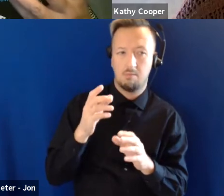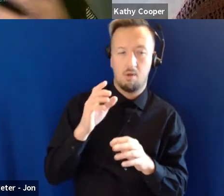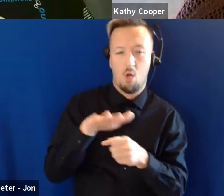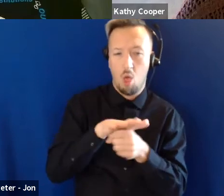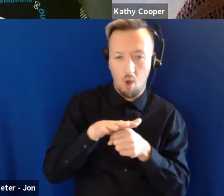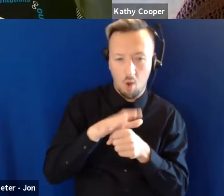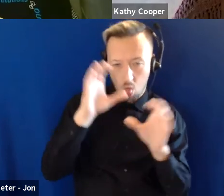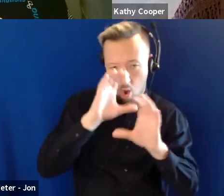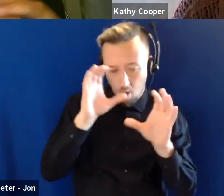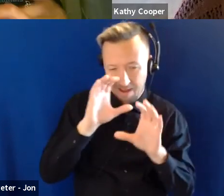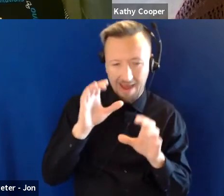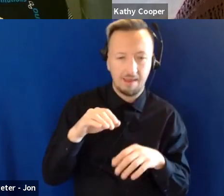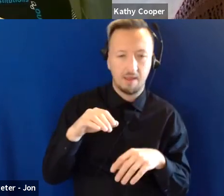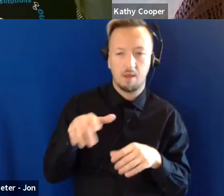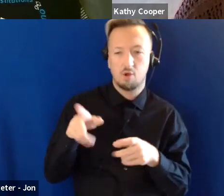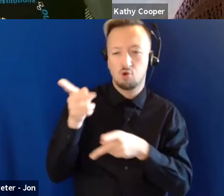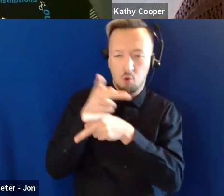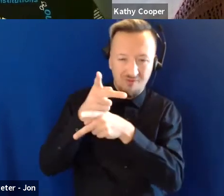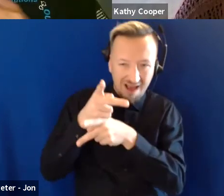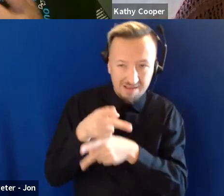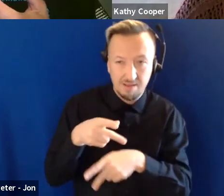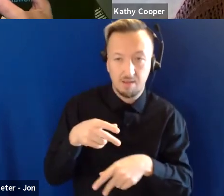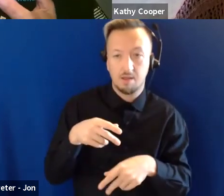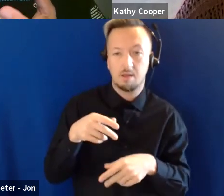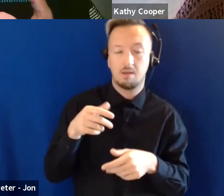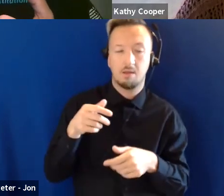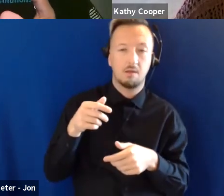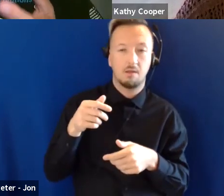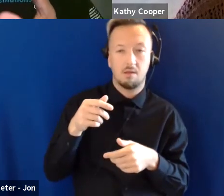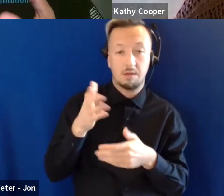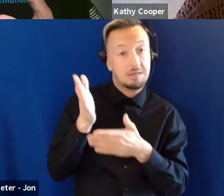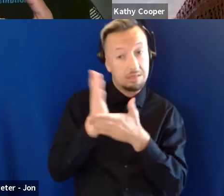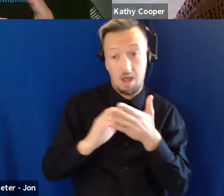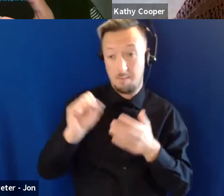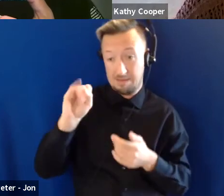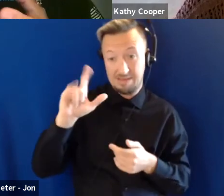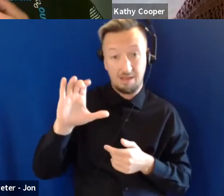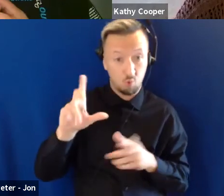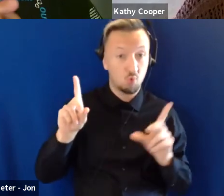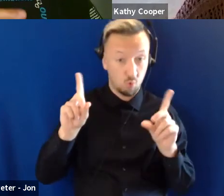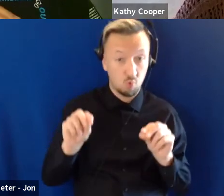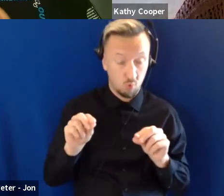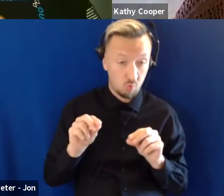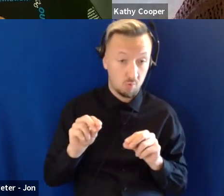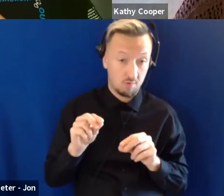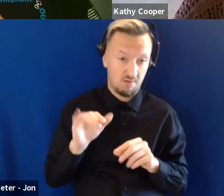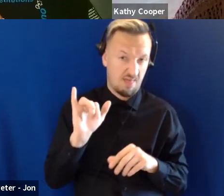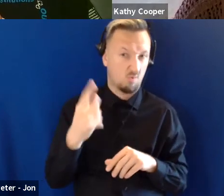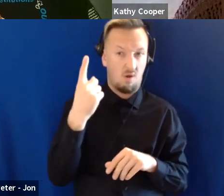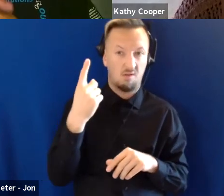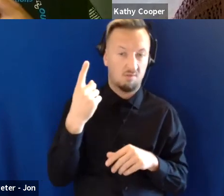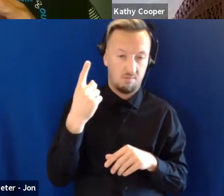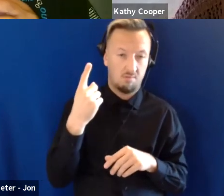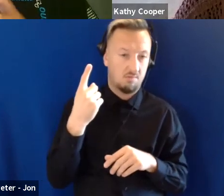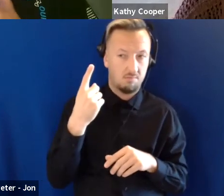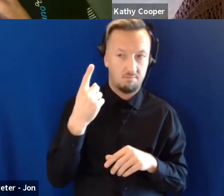you know, supervising, superintending. I mean, and that some SILCs do that. I mean, that's one of the biggest things